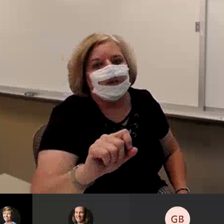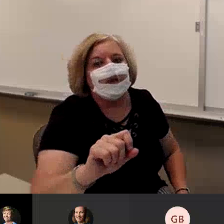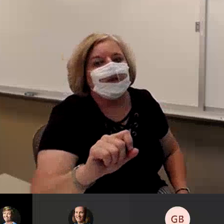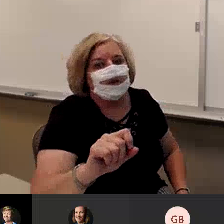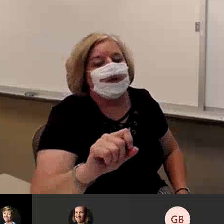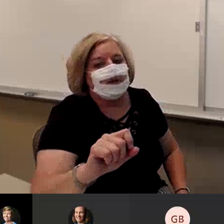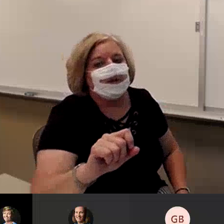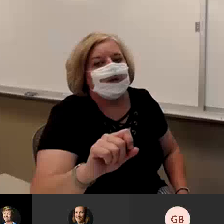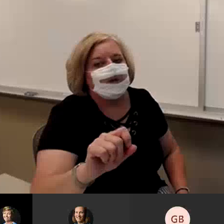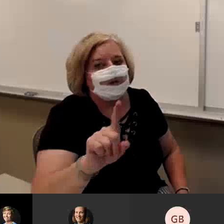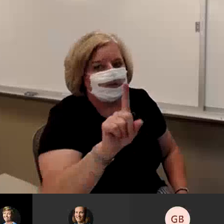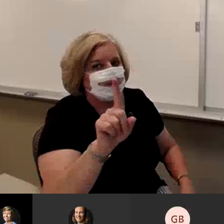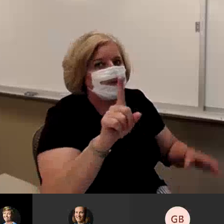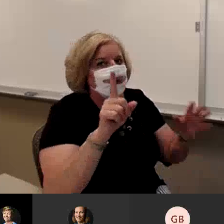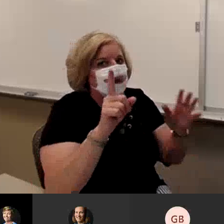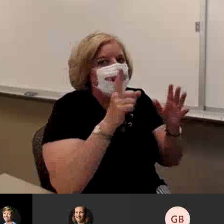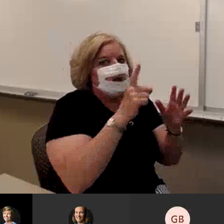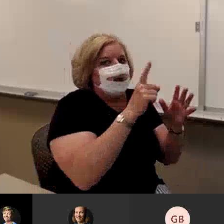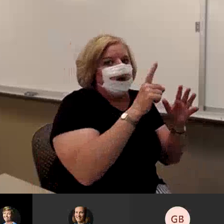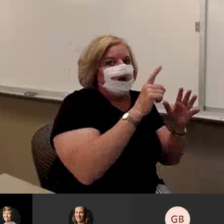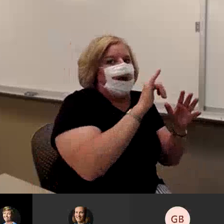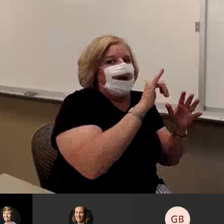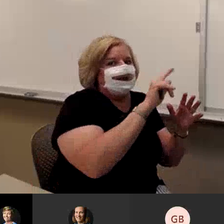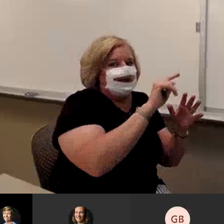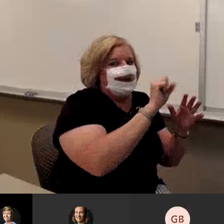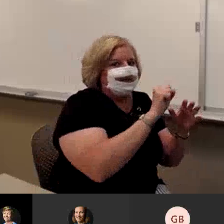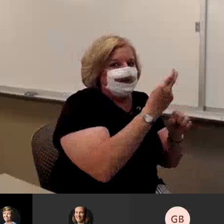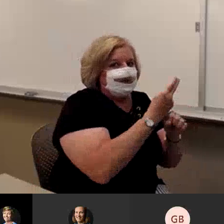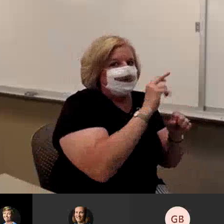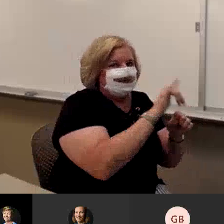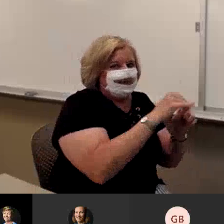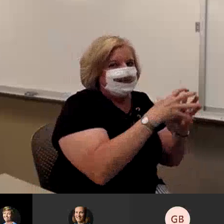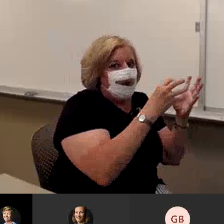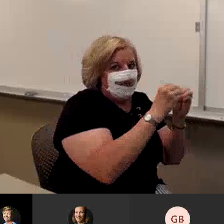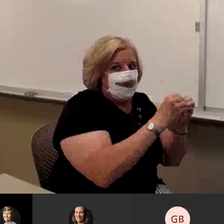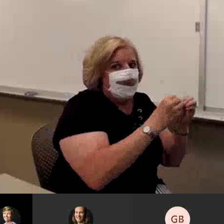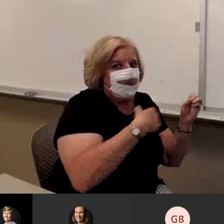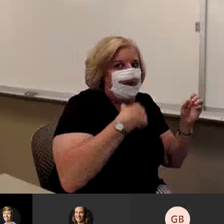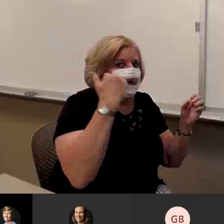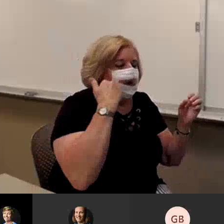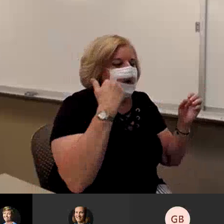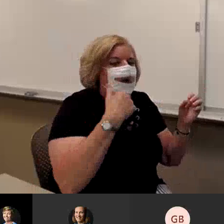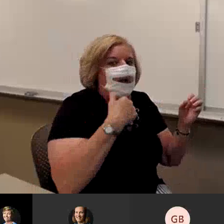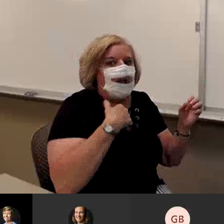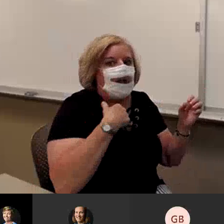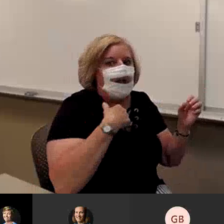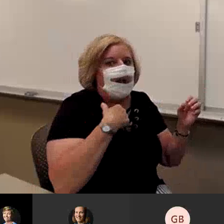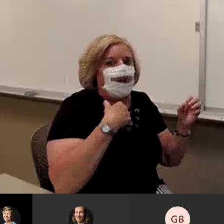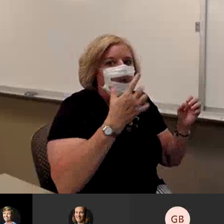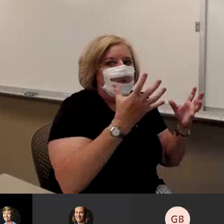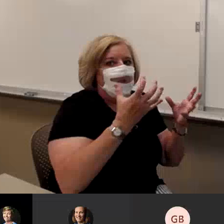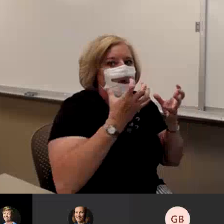but they have been using it a lot more. So I have, to prepare for this, I've learned a lot more about teams.